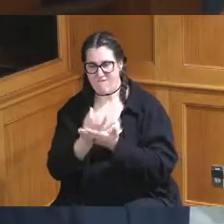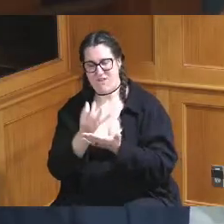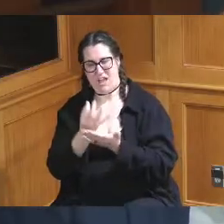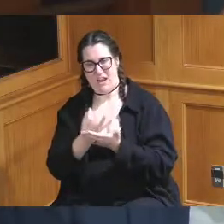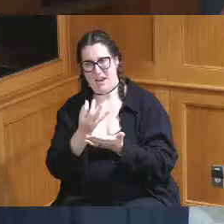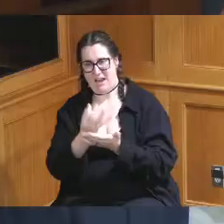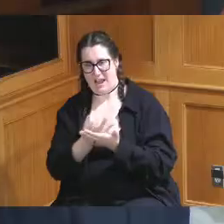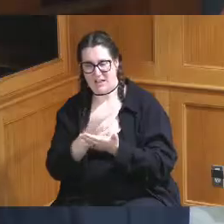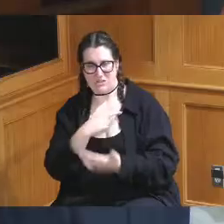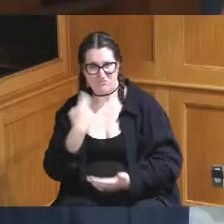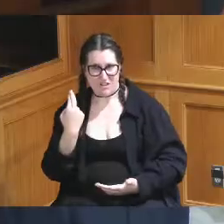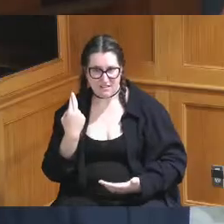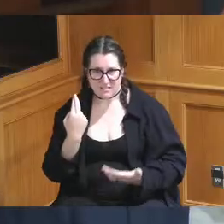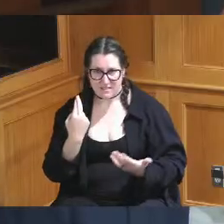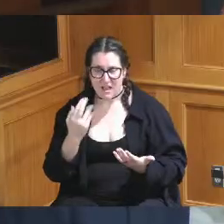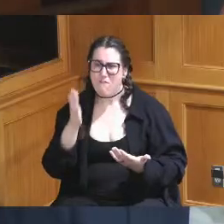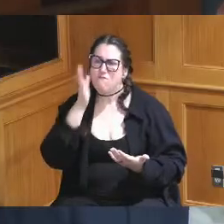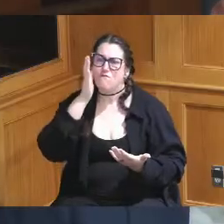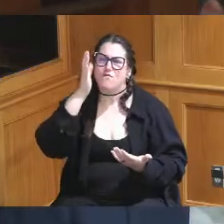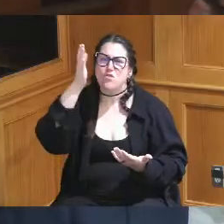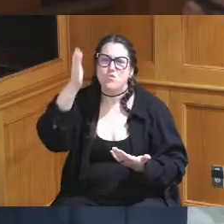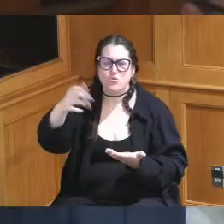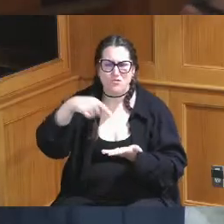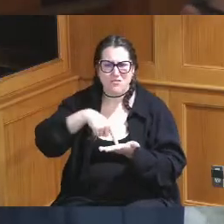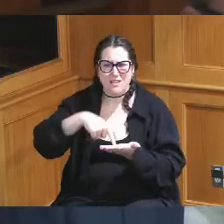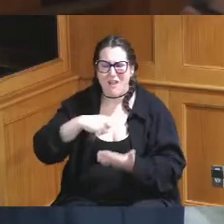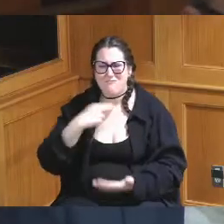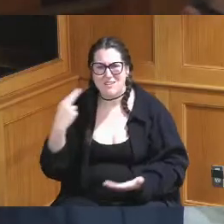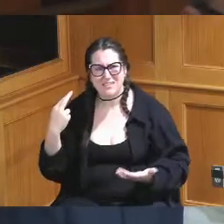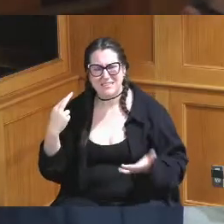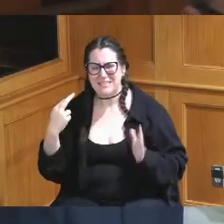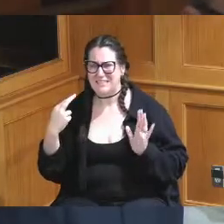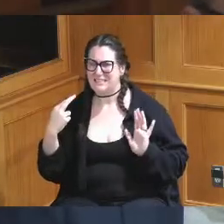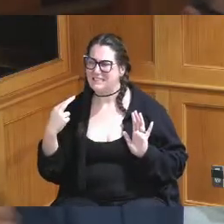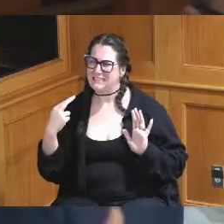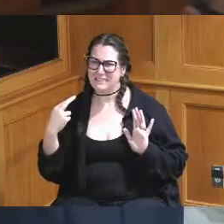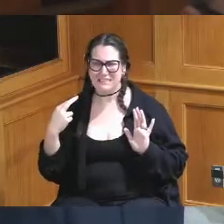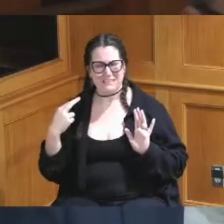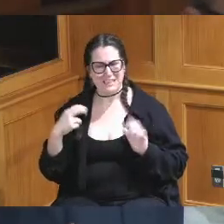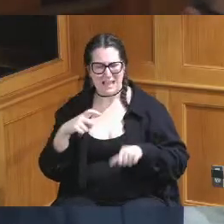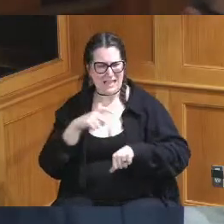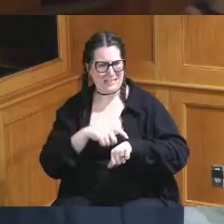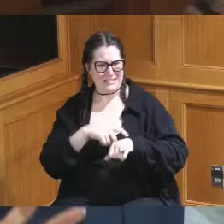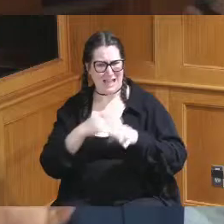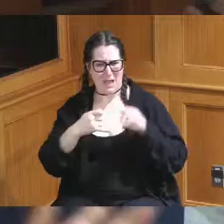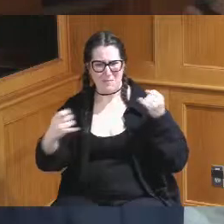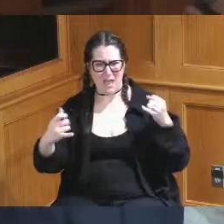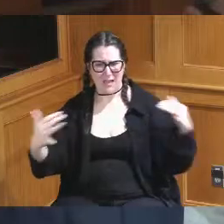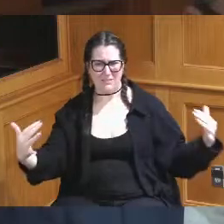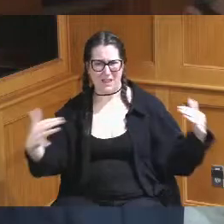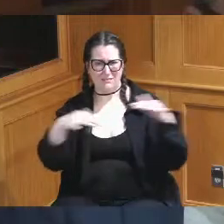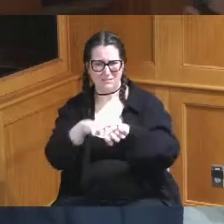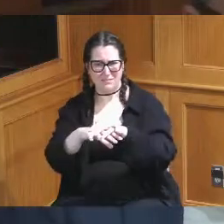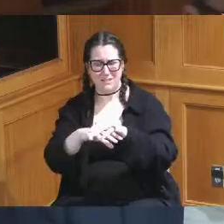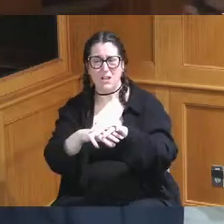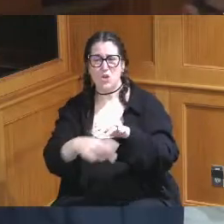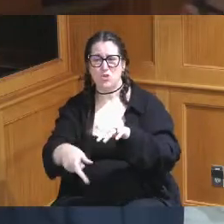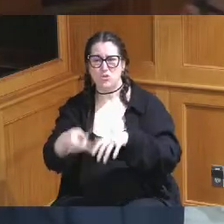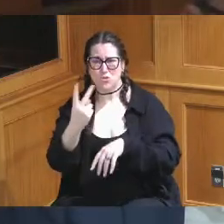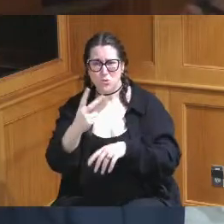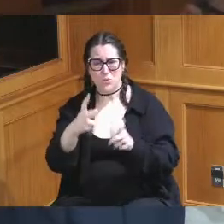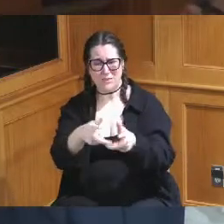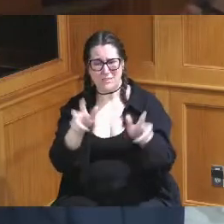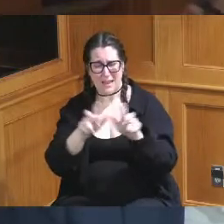financing, we've got future debt, we've got a timetable that overlaps 2 stadiums at one